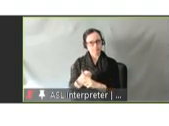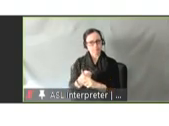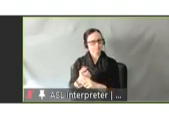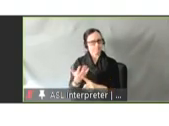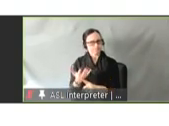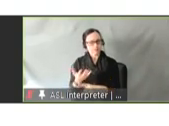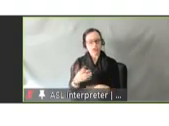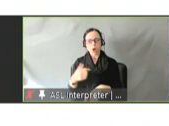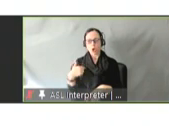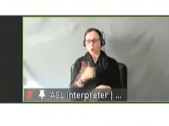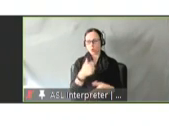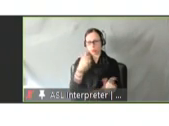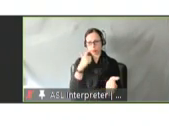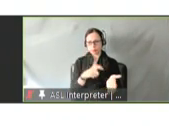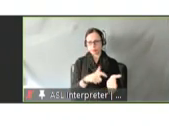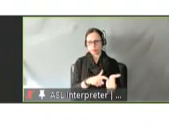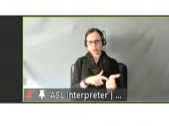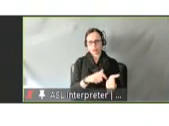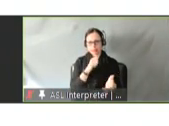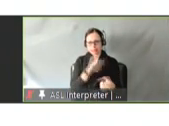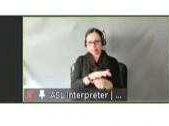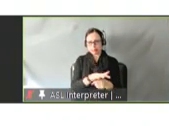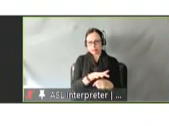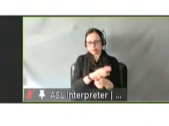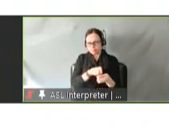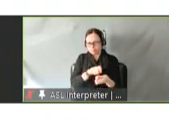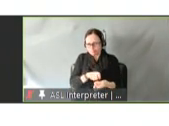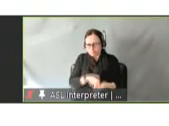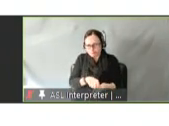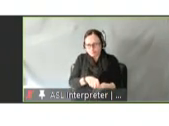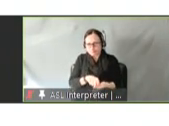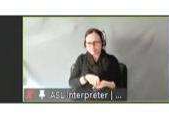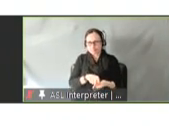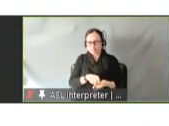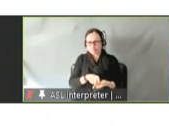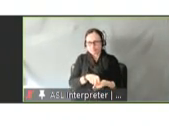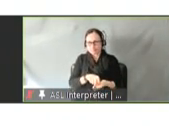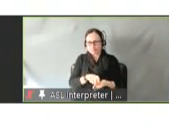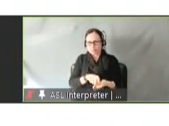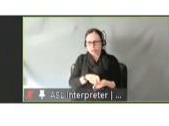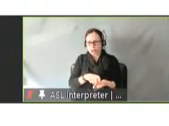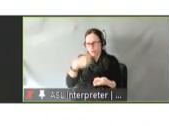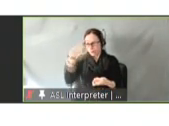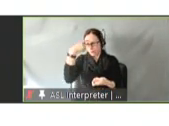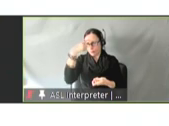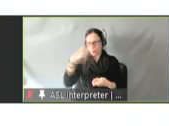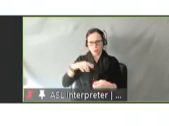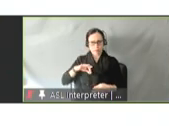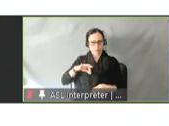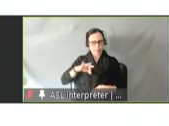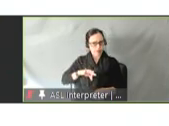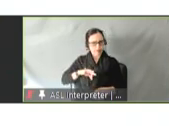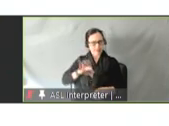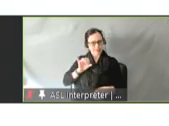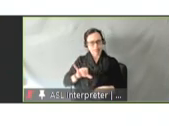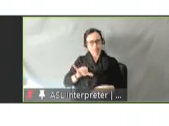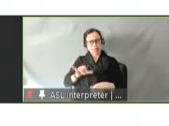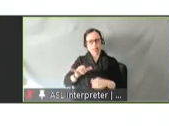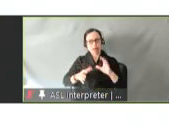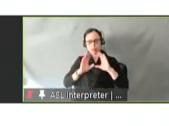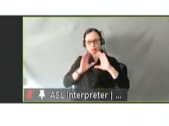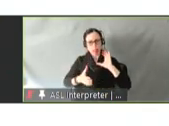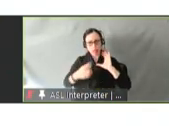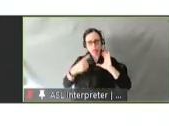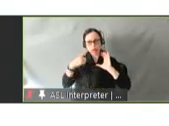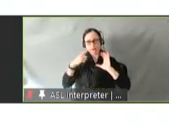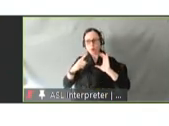the lack of corresponding specificity about how about benefits, and that can hamper our ability to communicate effectively with patients.